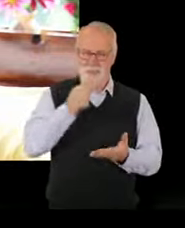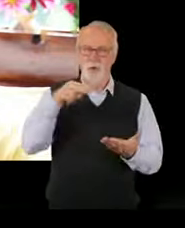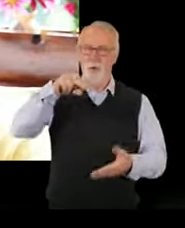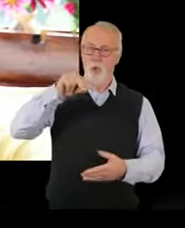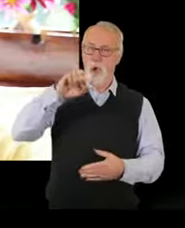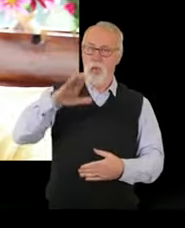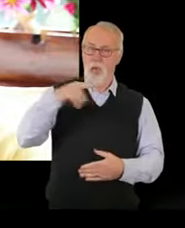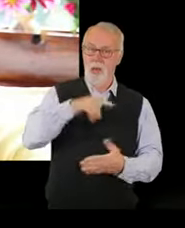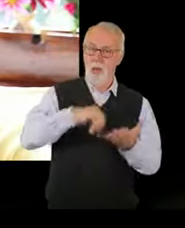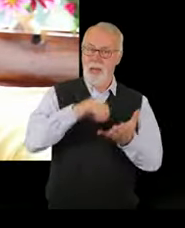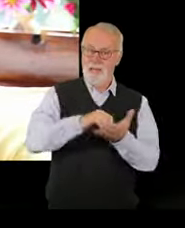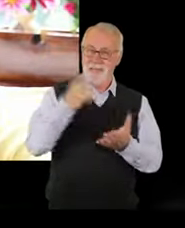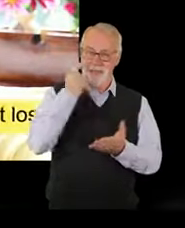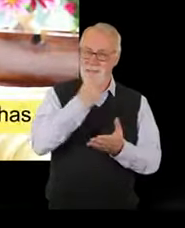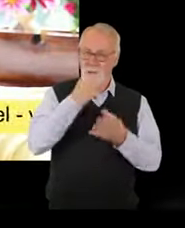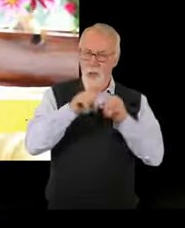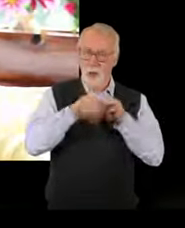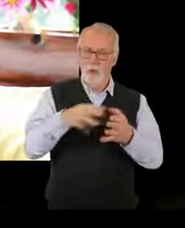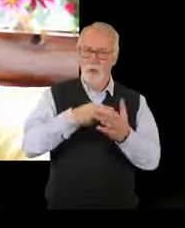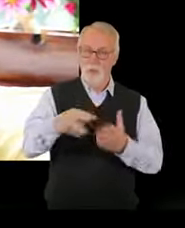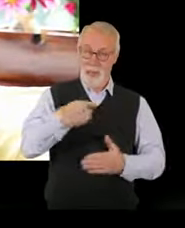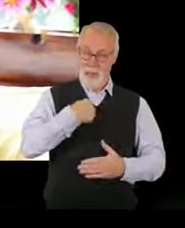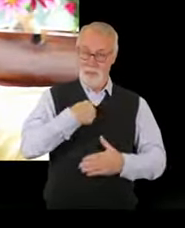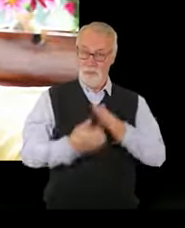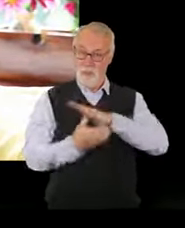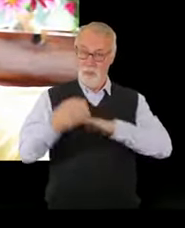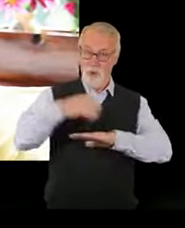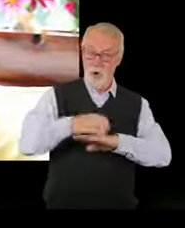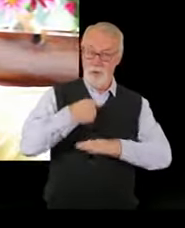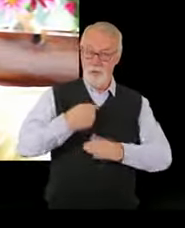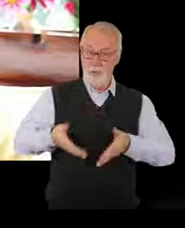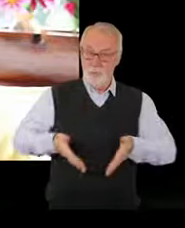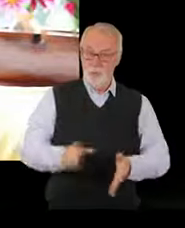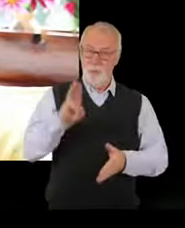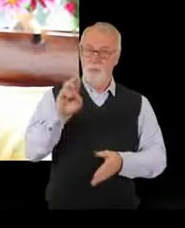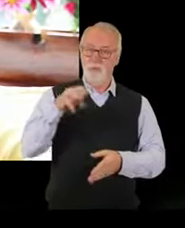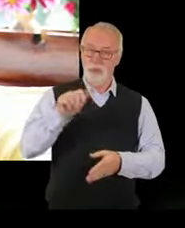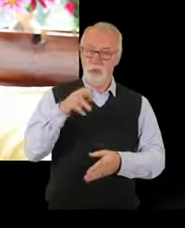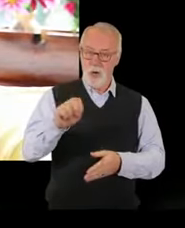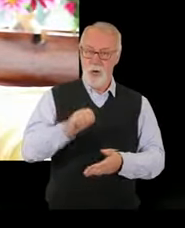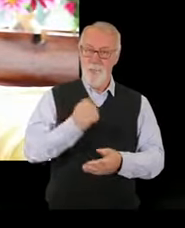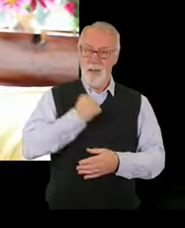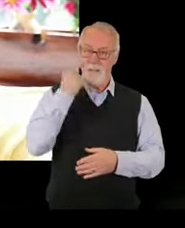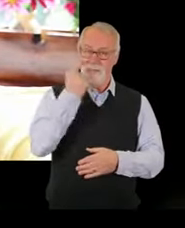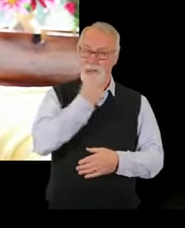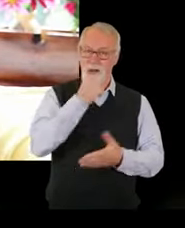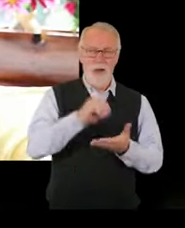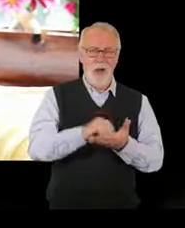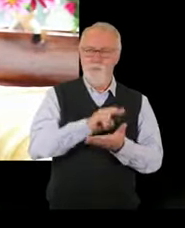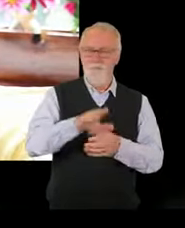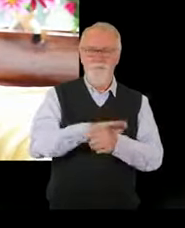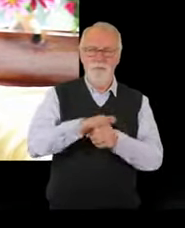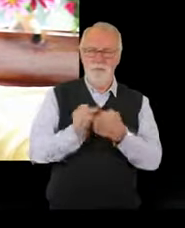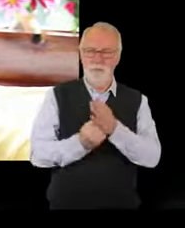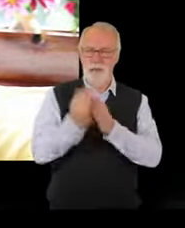premature. My retina hadn't fully developed in the right eye so basically